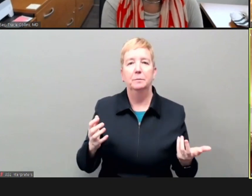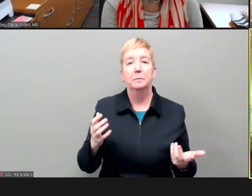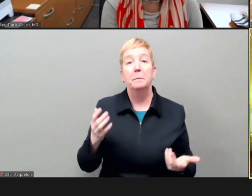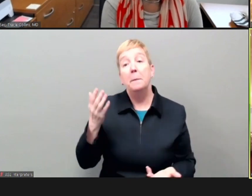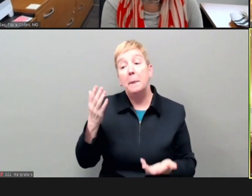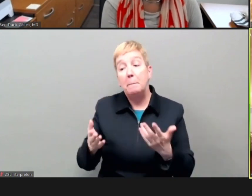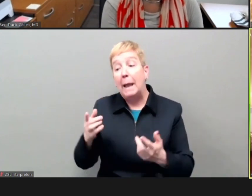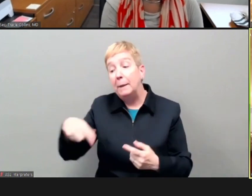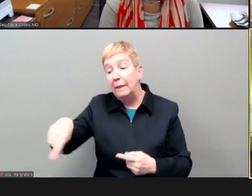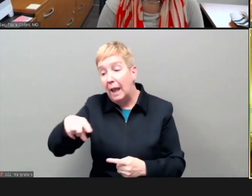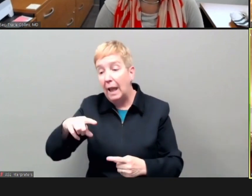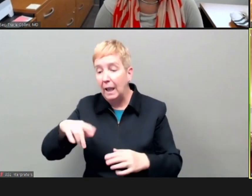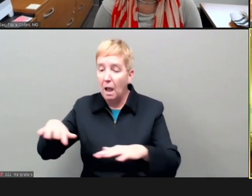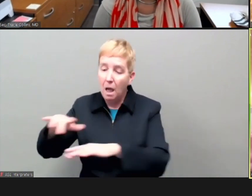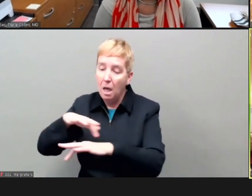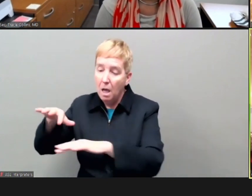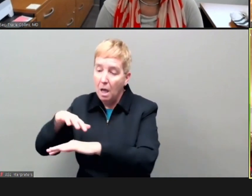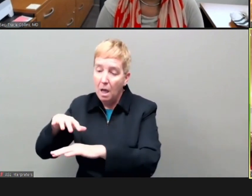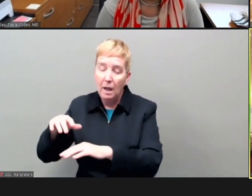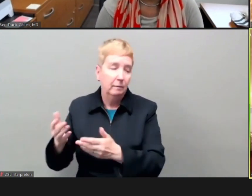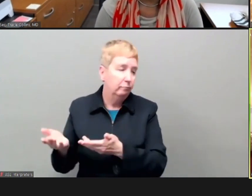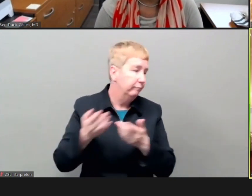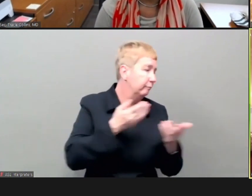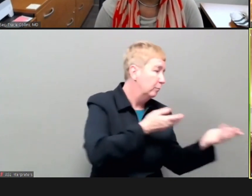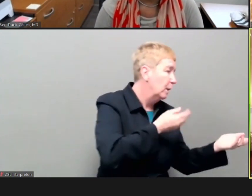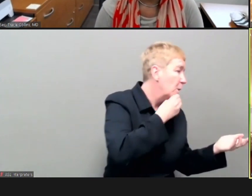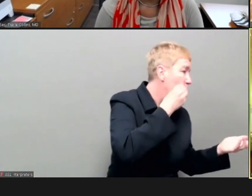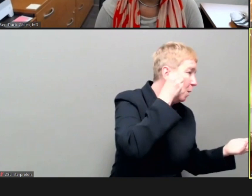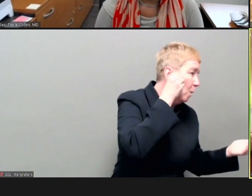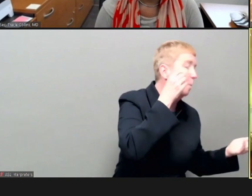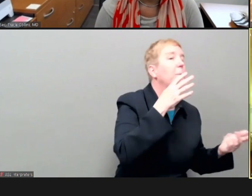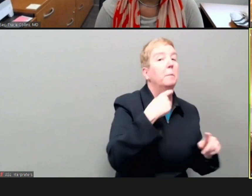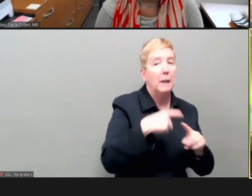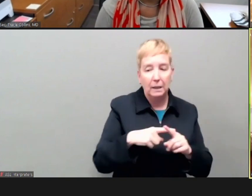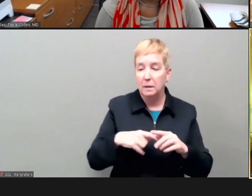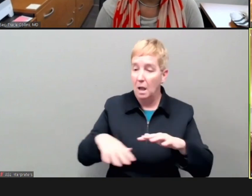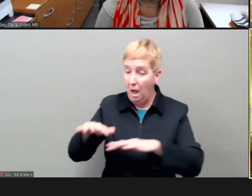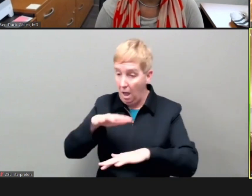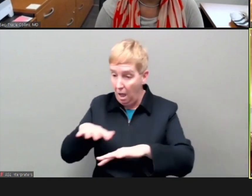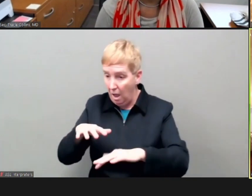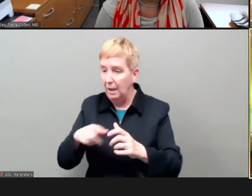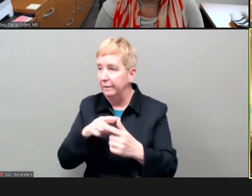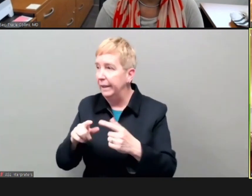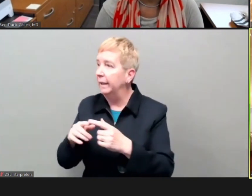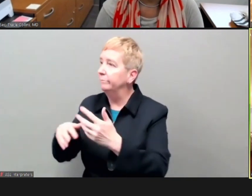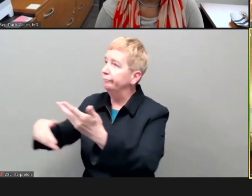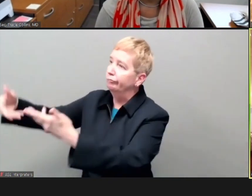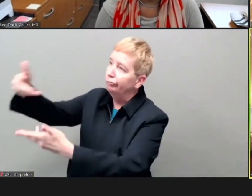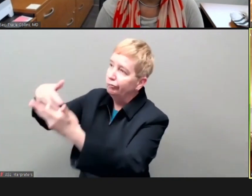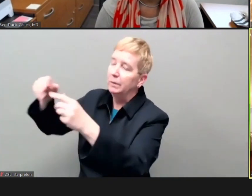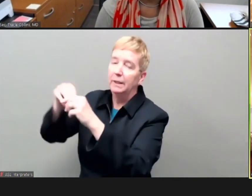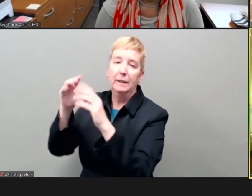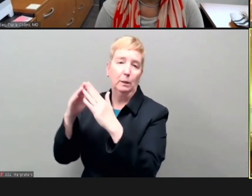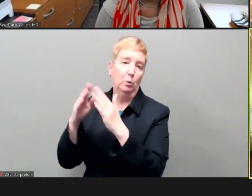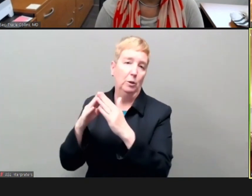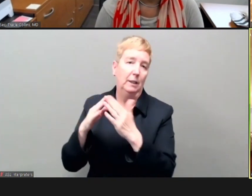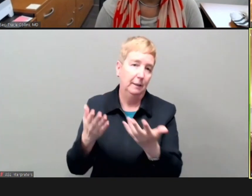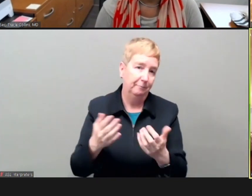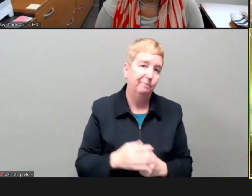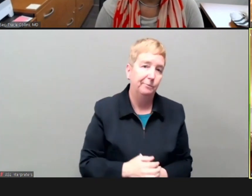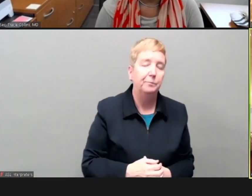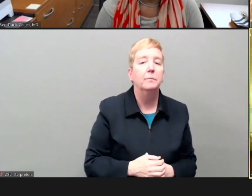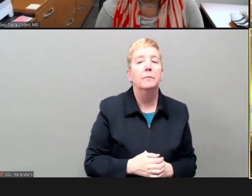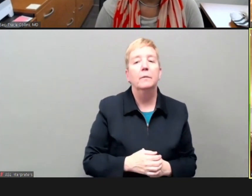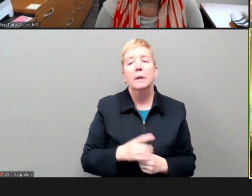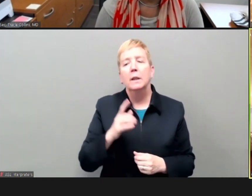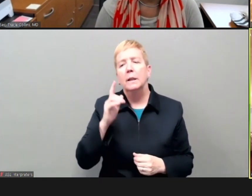at home and you're engaged in the greater community. Dr. Grace, do you want to talk about that? So much like when